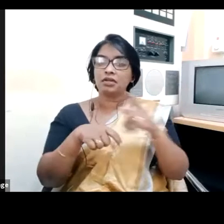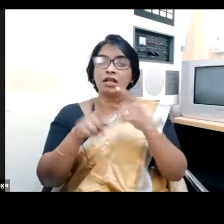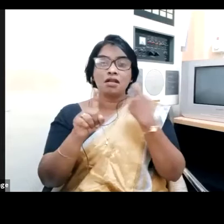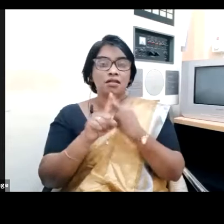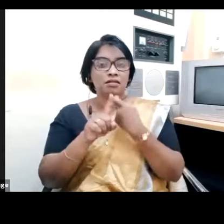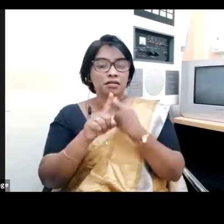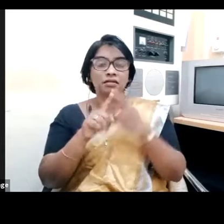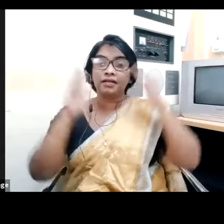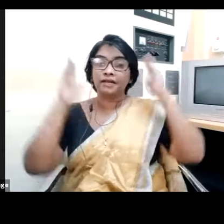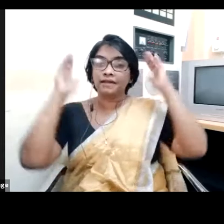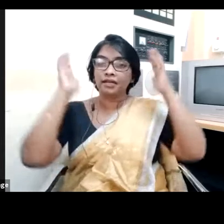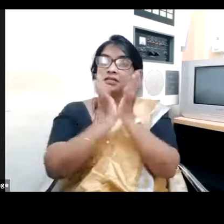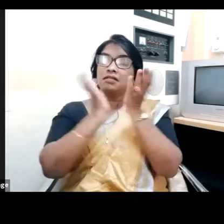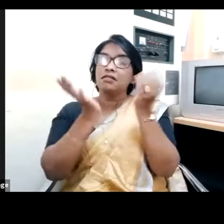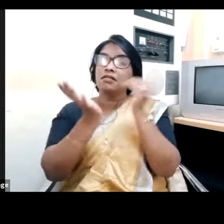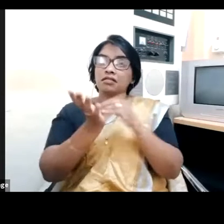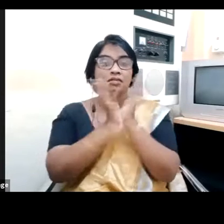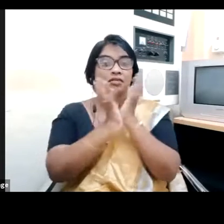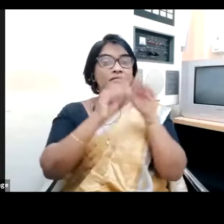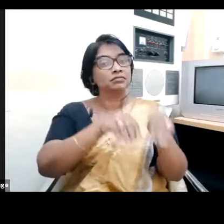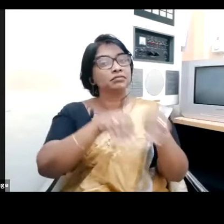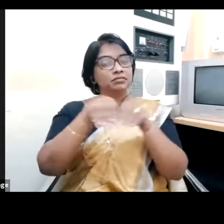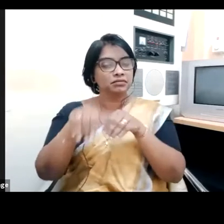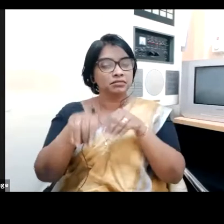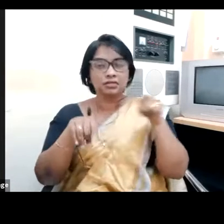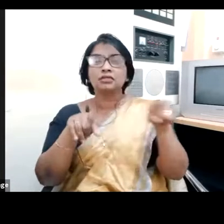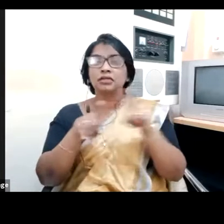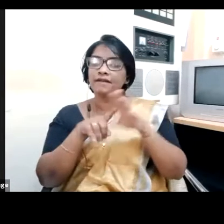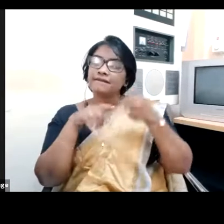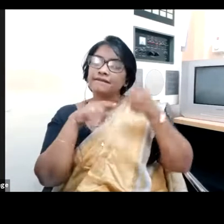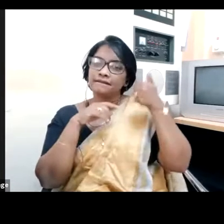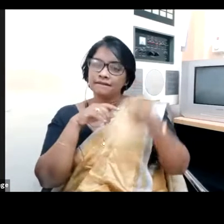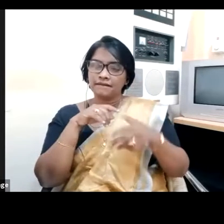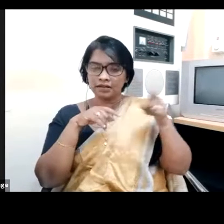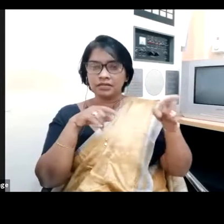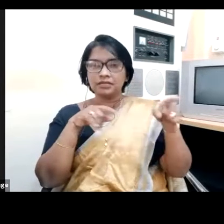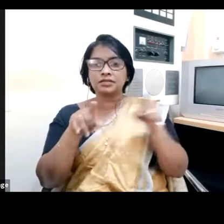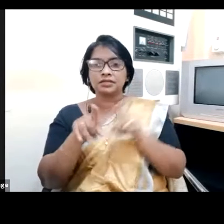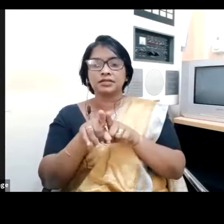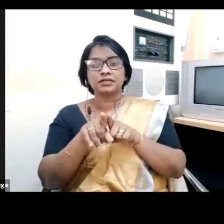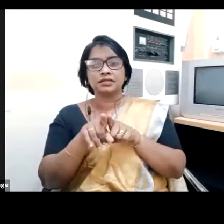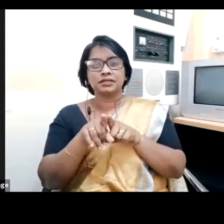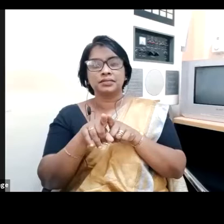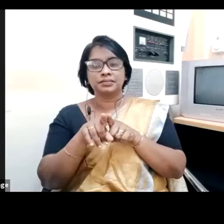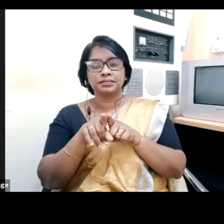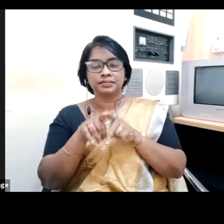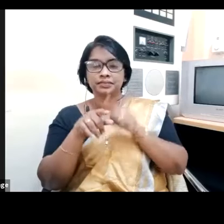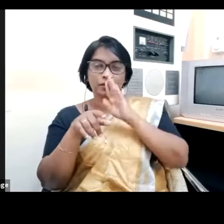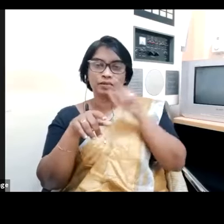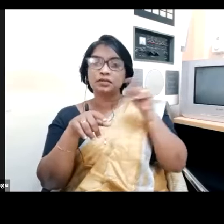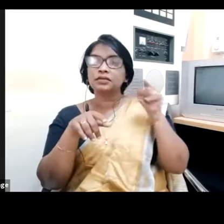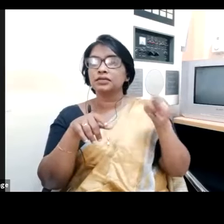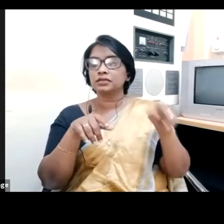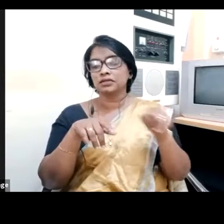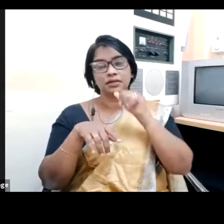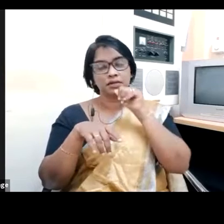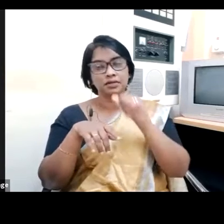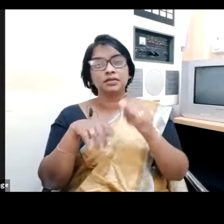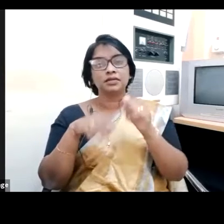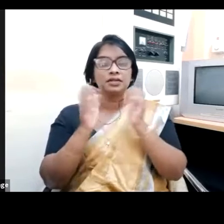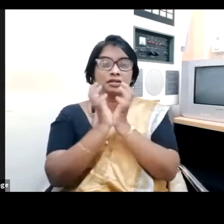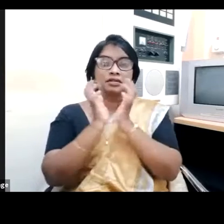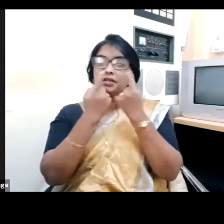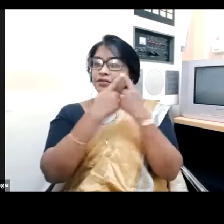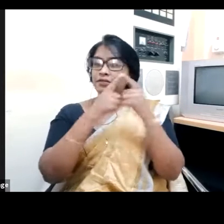also going to come up with some biodiversity credits, which companies can use in trading,